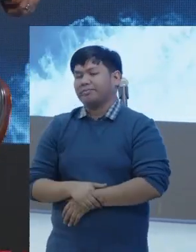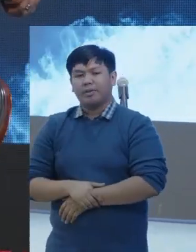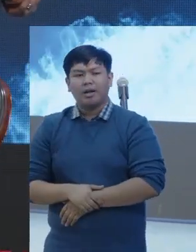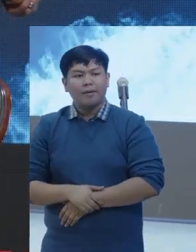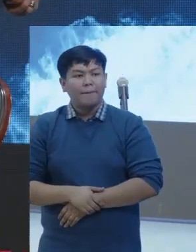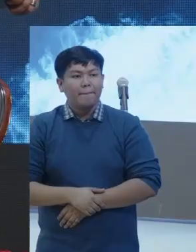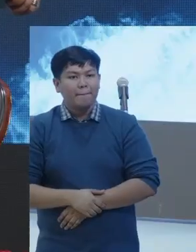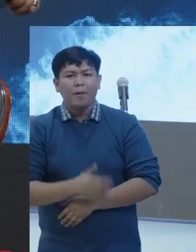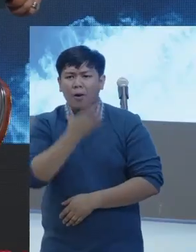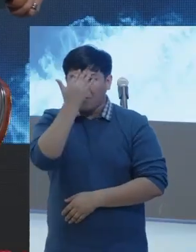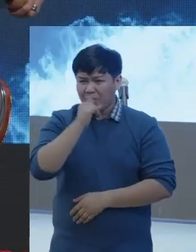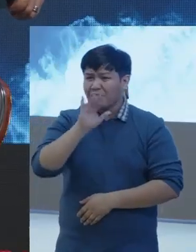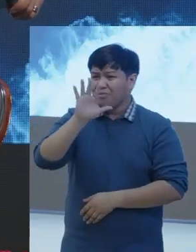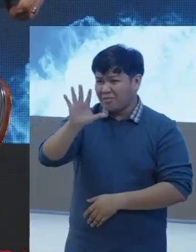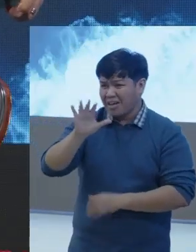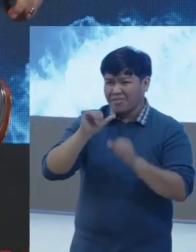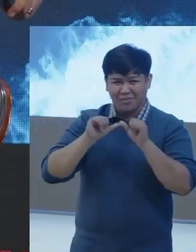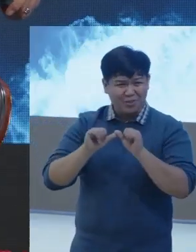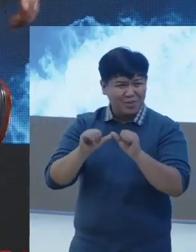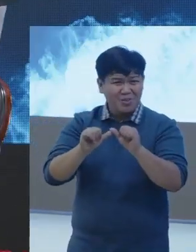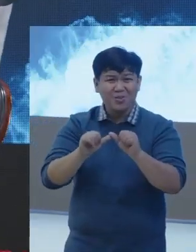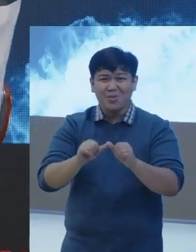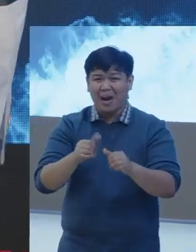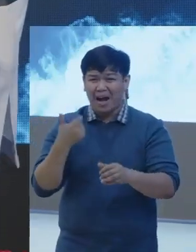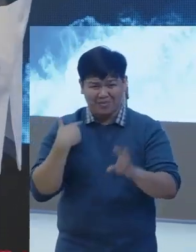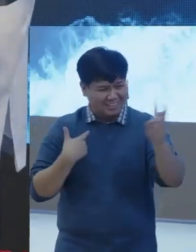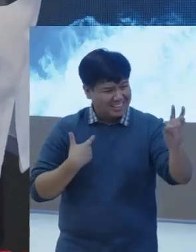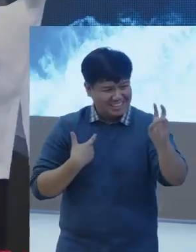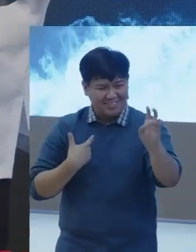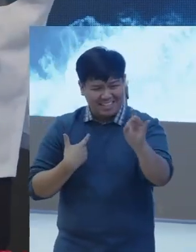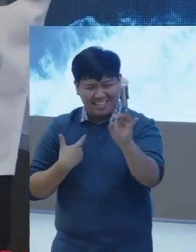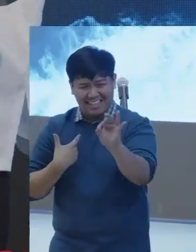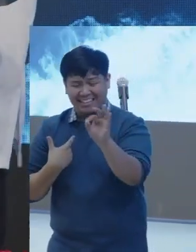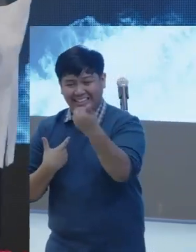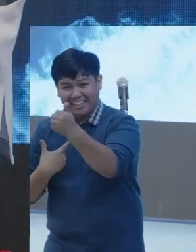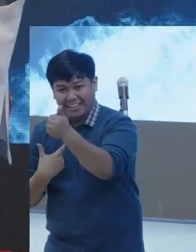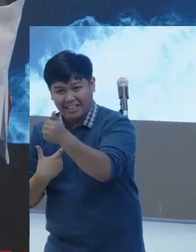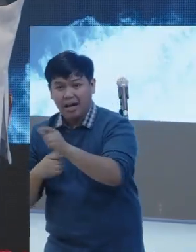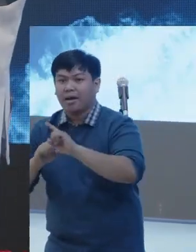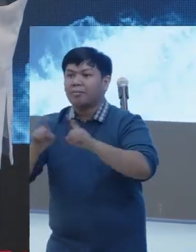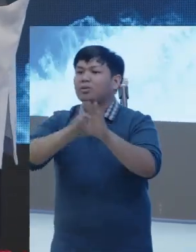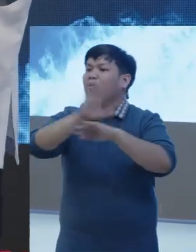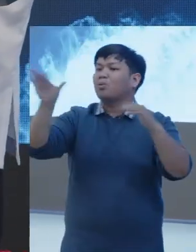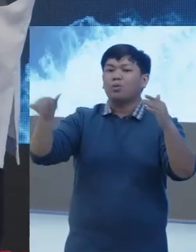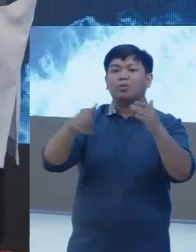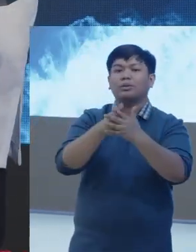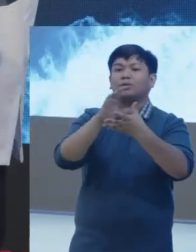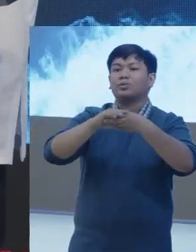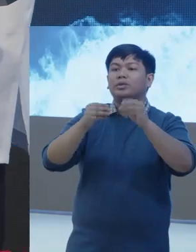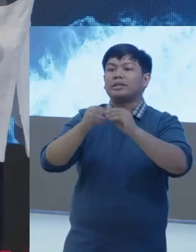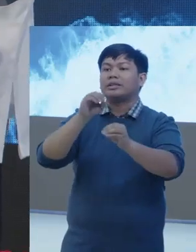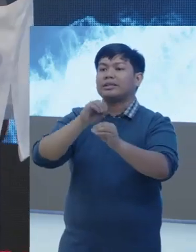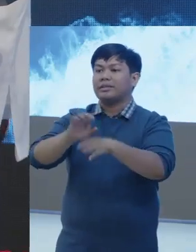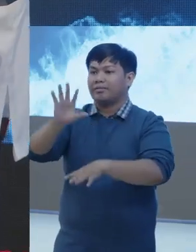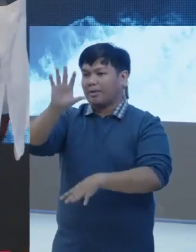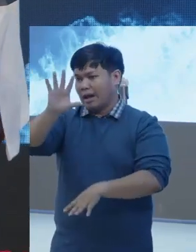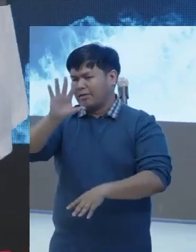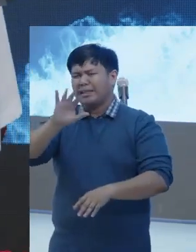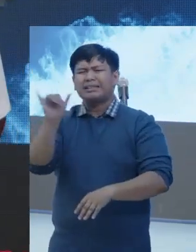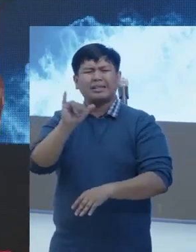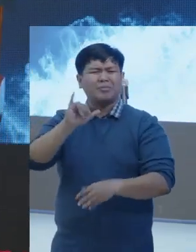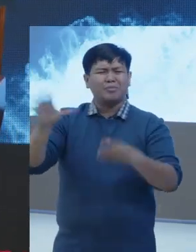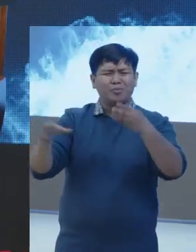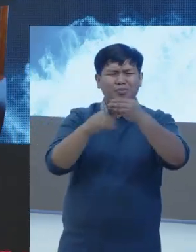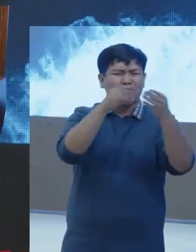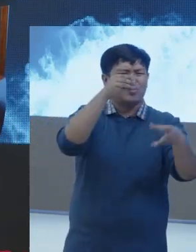tayo nasa verse 5 hanggang ngayon? Kasi actually, yung buong kwento nasa verse 5. Yun ang summary. Yun ang